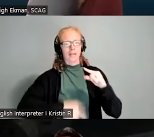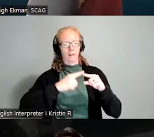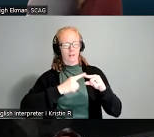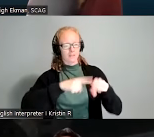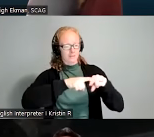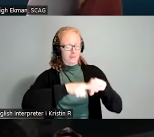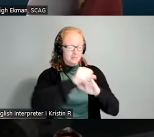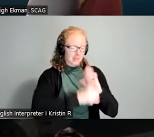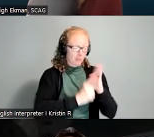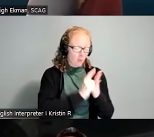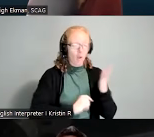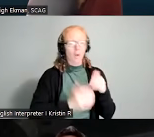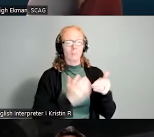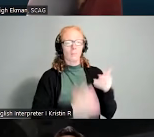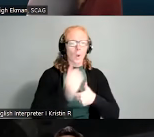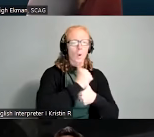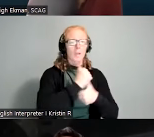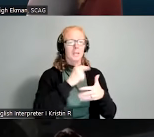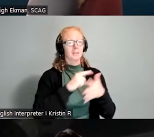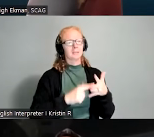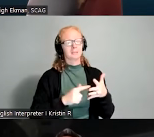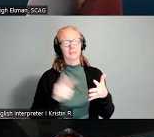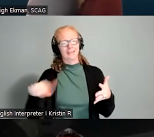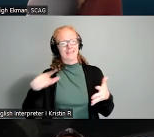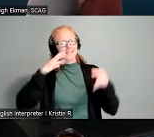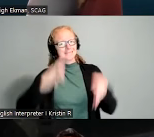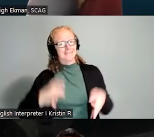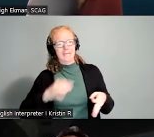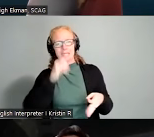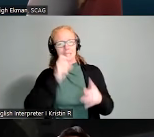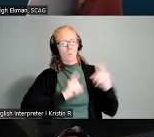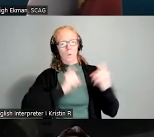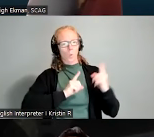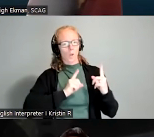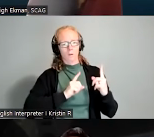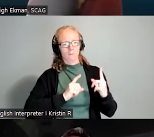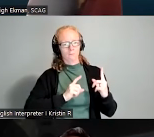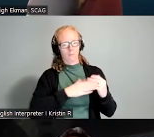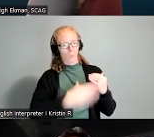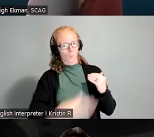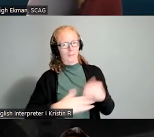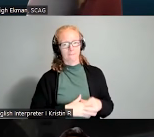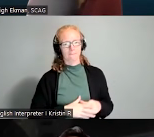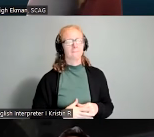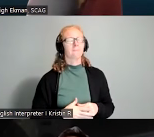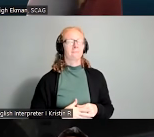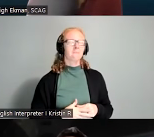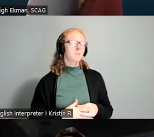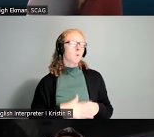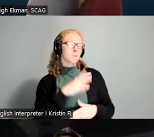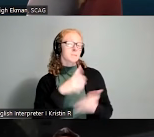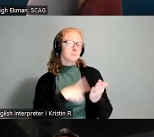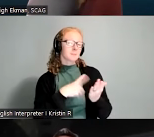priorities, what the regional council ultimately decides. It's certainly not a one-to-one relationship. So to some degree, there could be